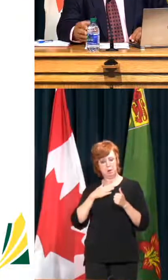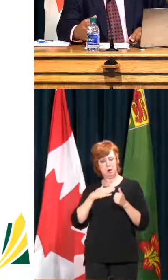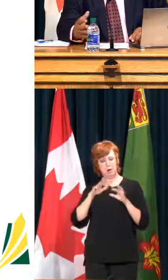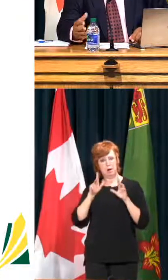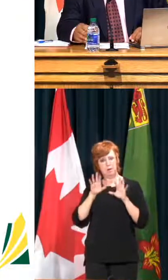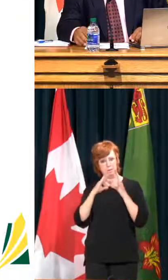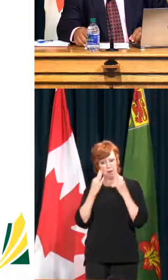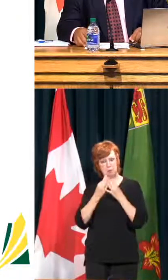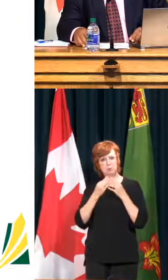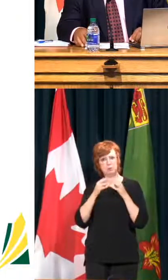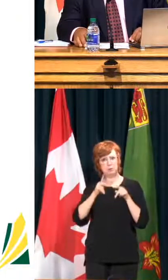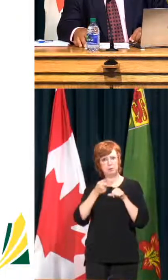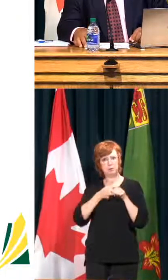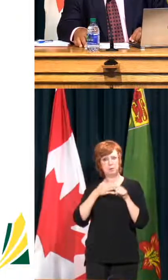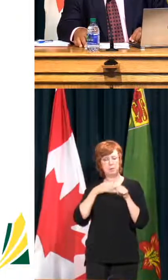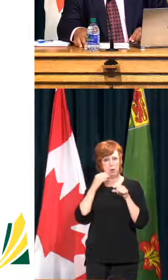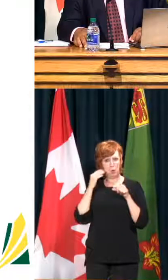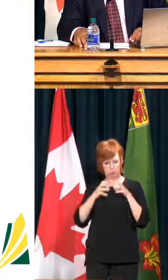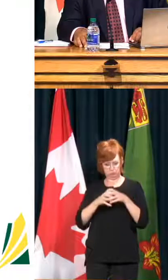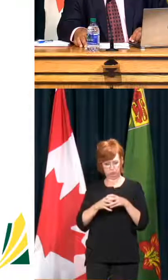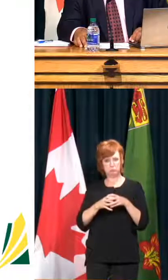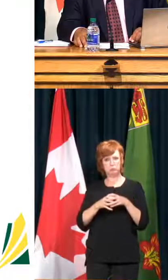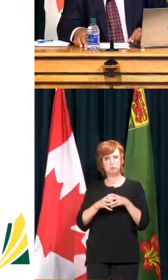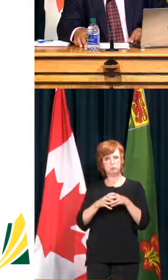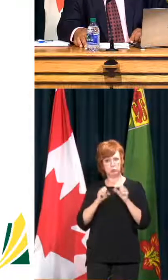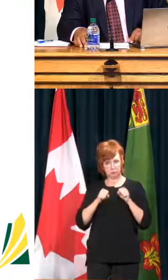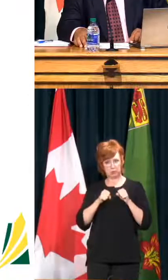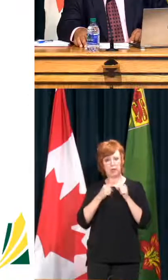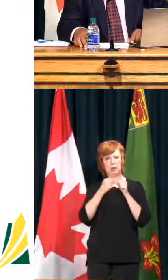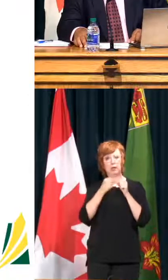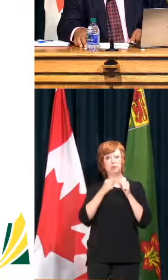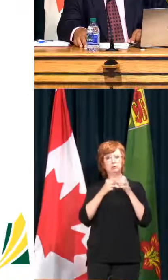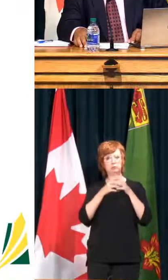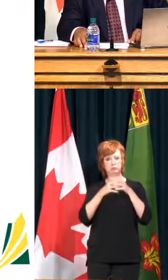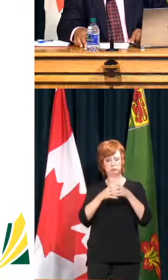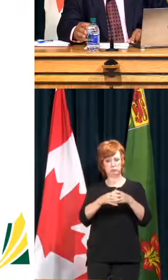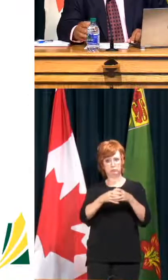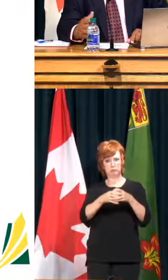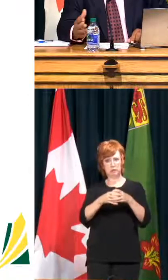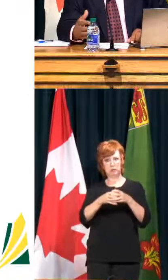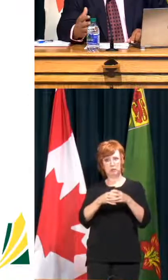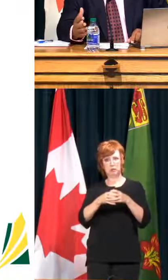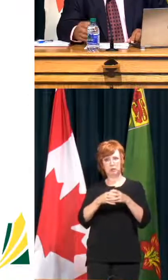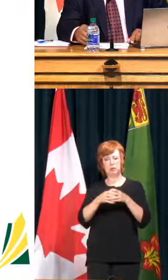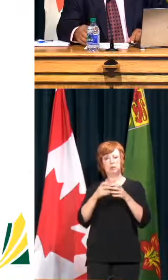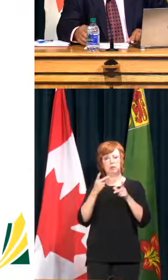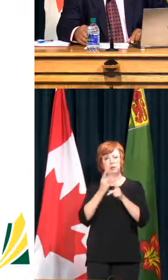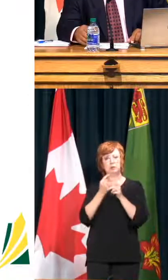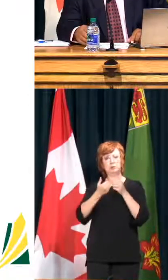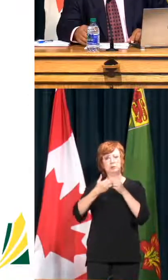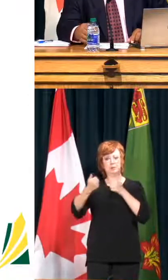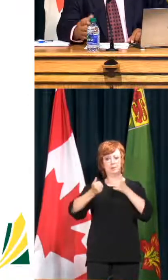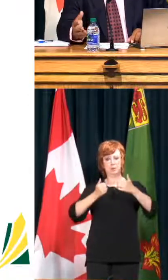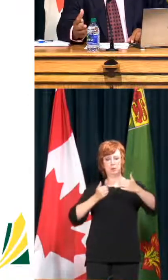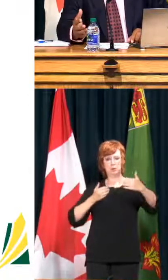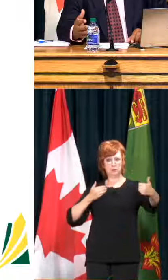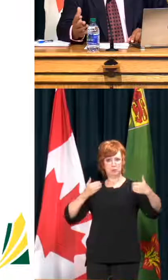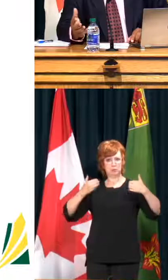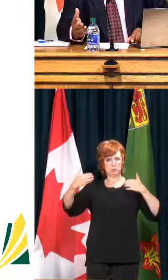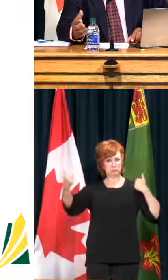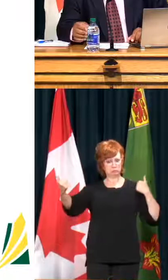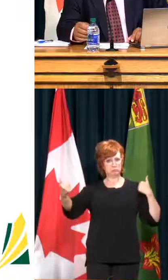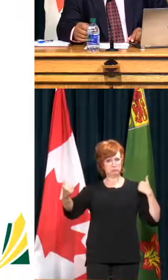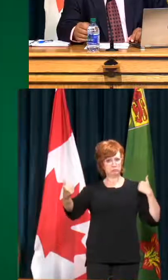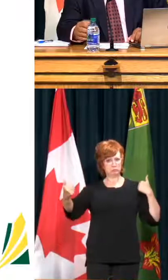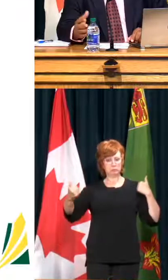and I think there's been some concern expressed regarding that. So it is important for us to maintain that discipline during the pandemic while we